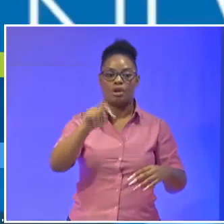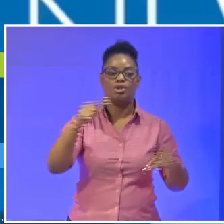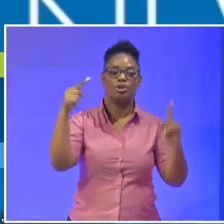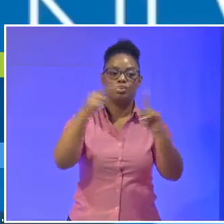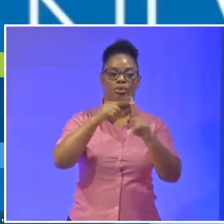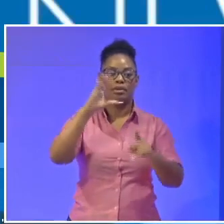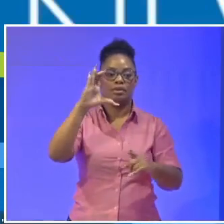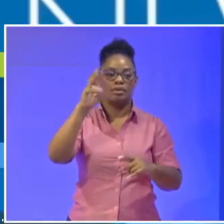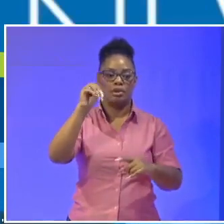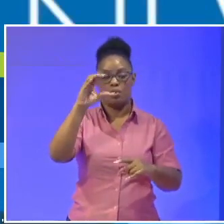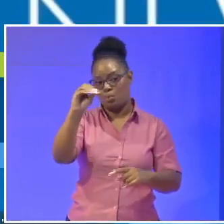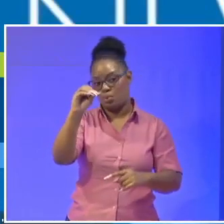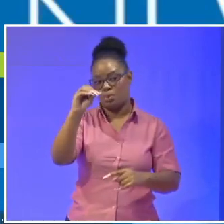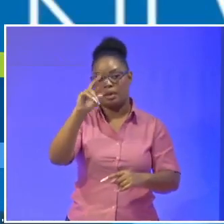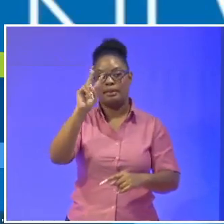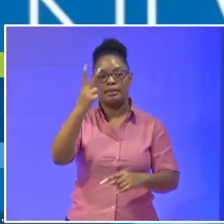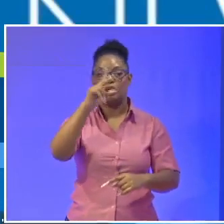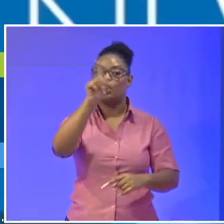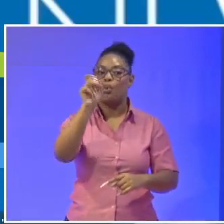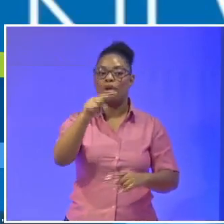question is for Al.